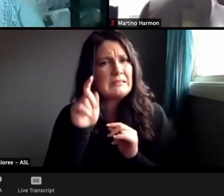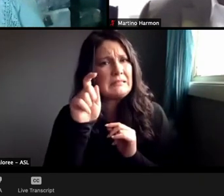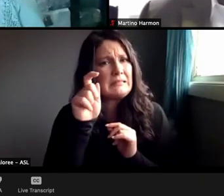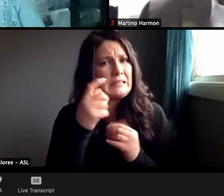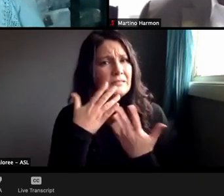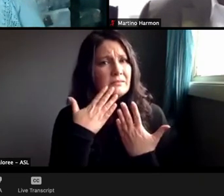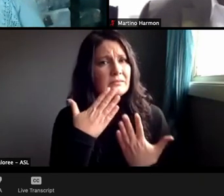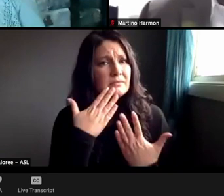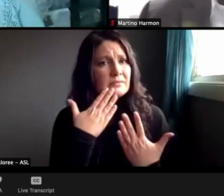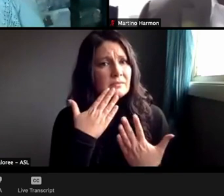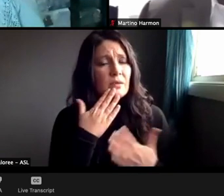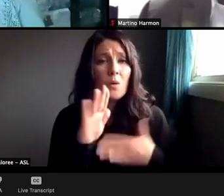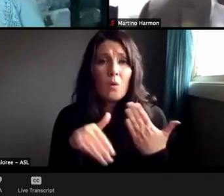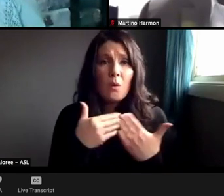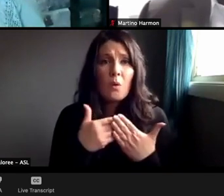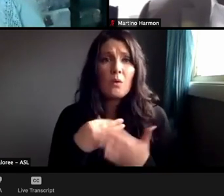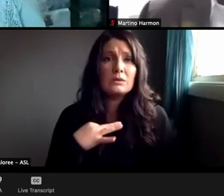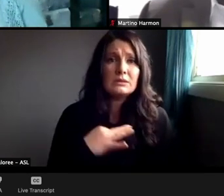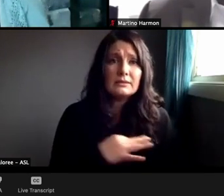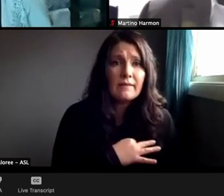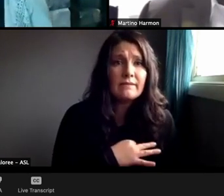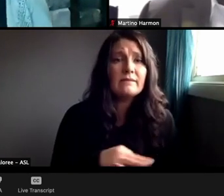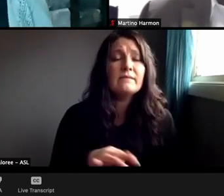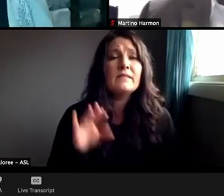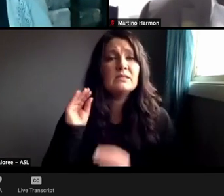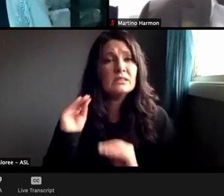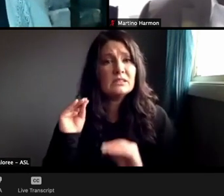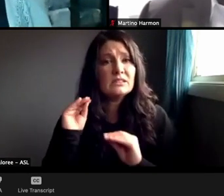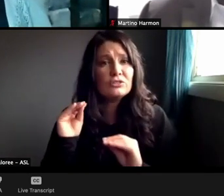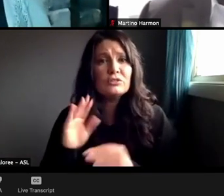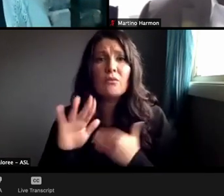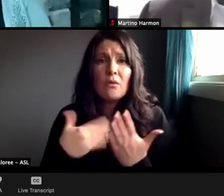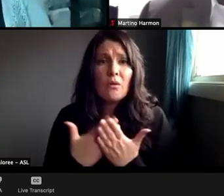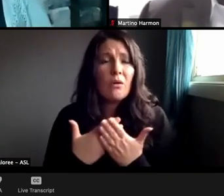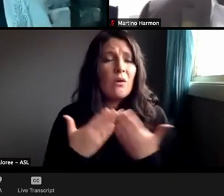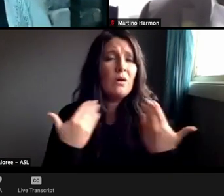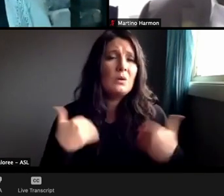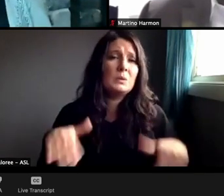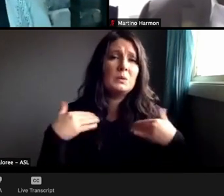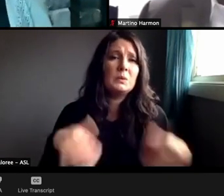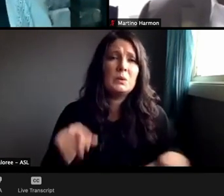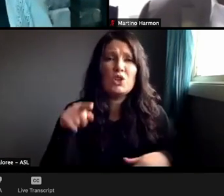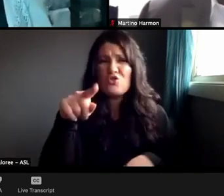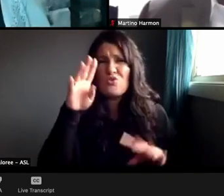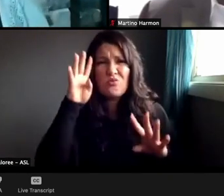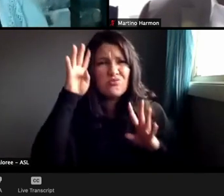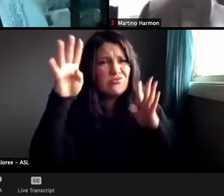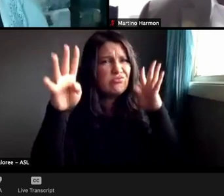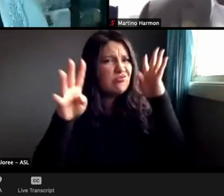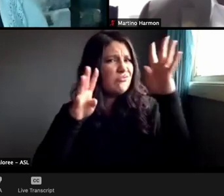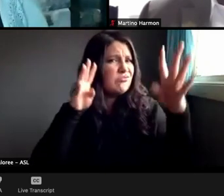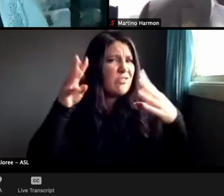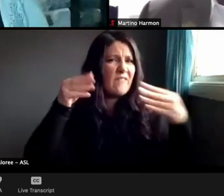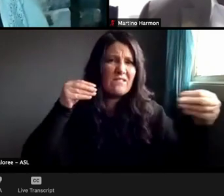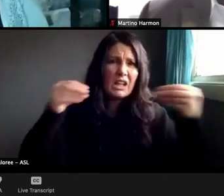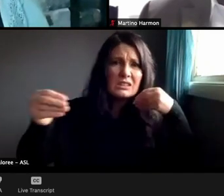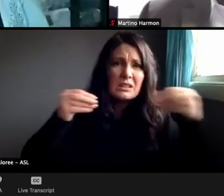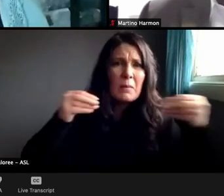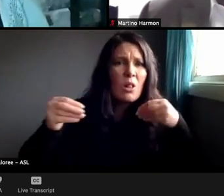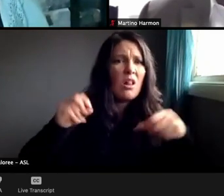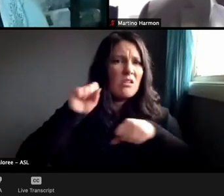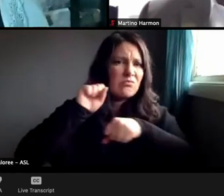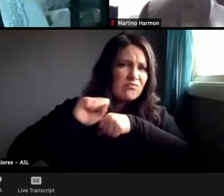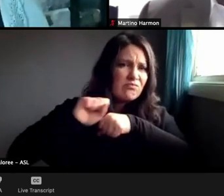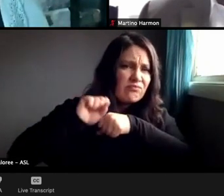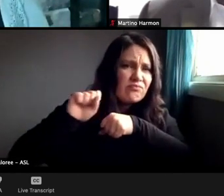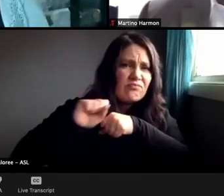to all the faculty and staff for the sacrifices and really the innovation and creativity and flexibility you've all demonstrated over the